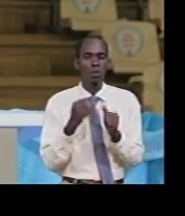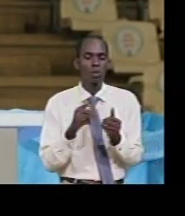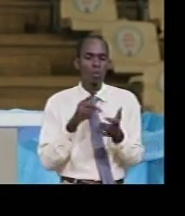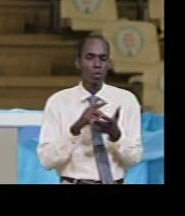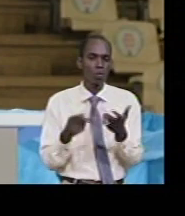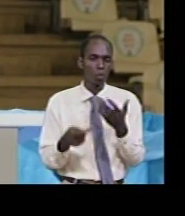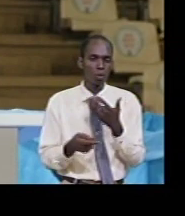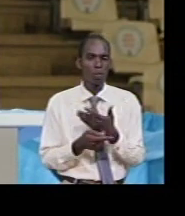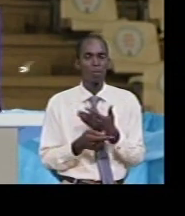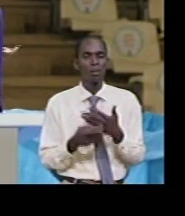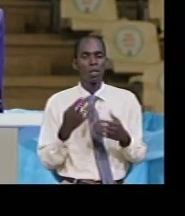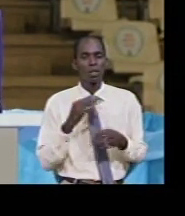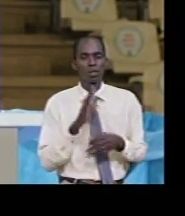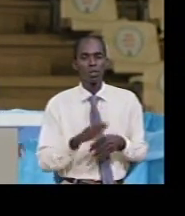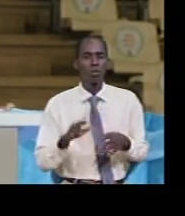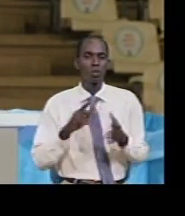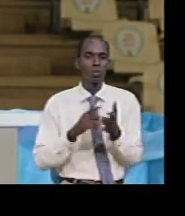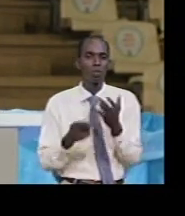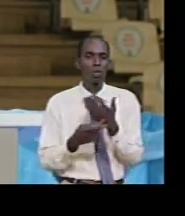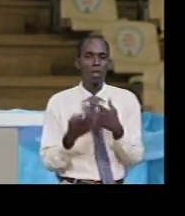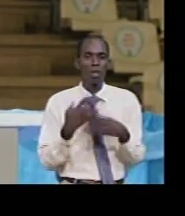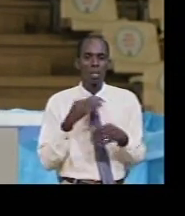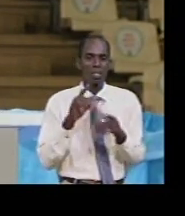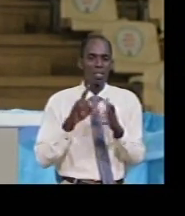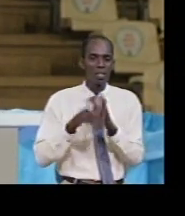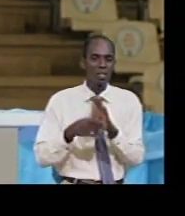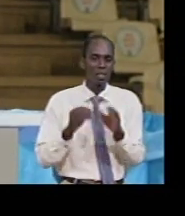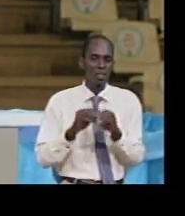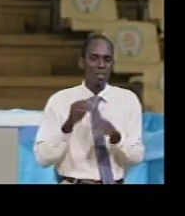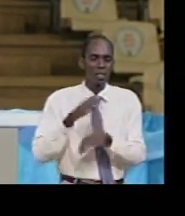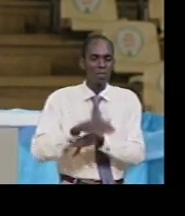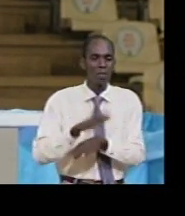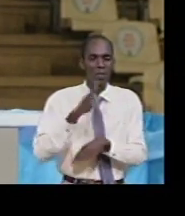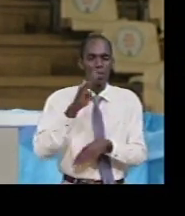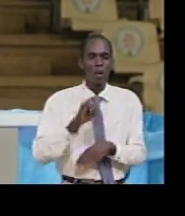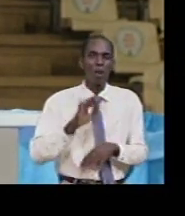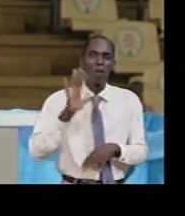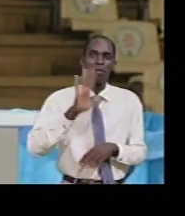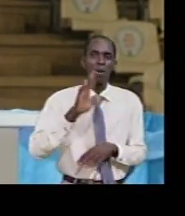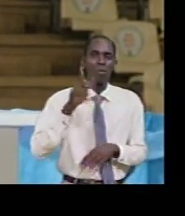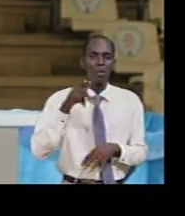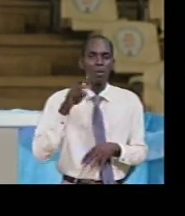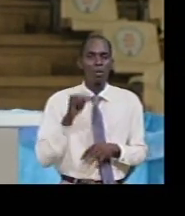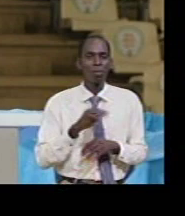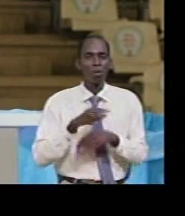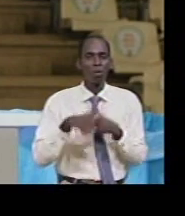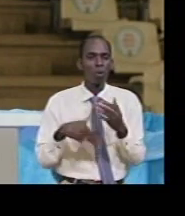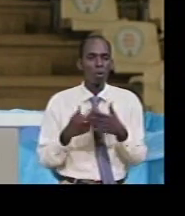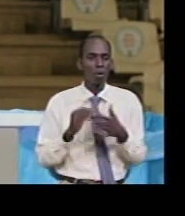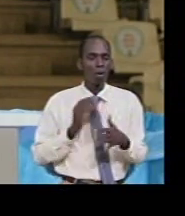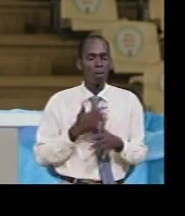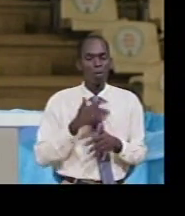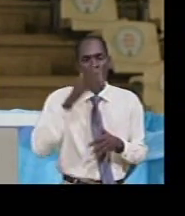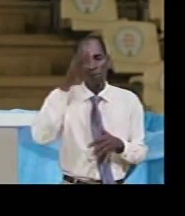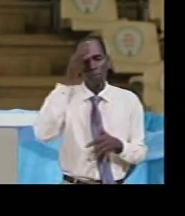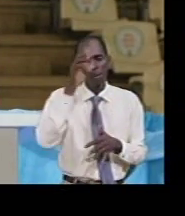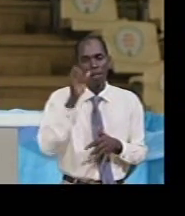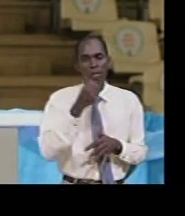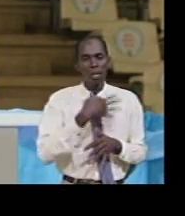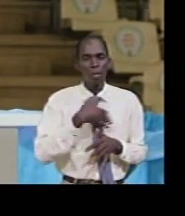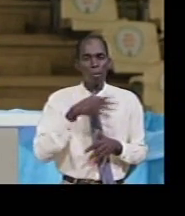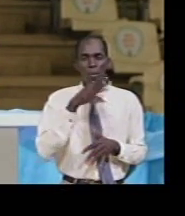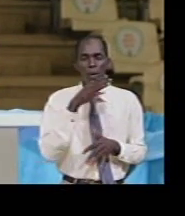and mothers, all adults are expected to join in the evening session. And by God's grace, Sunday